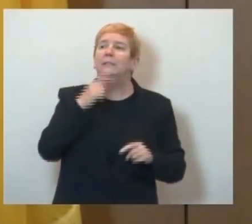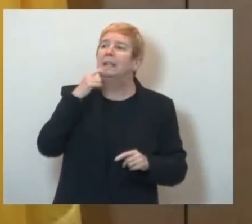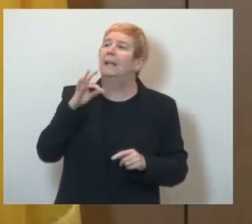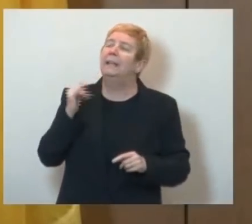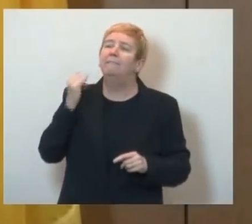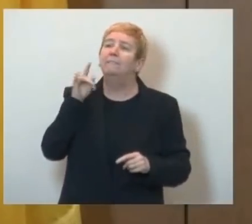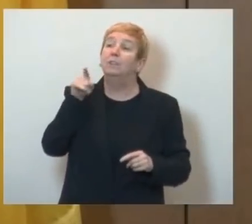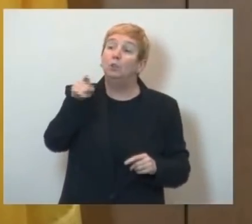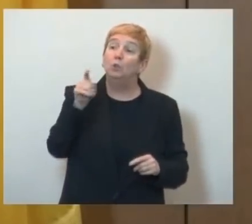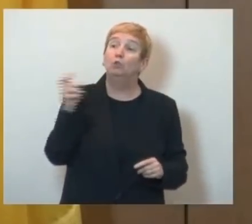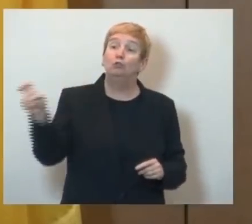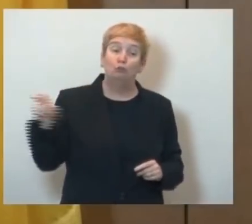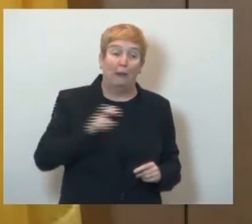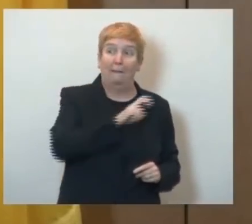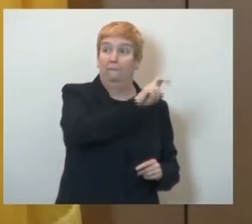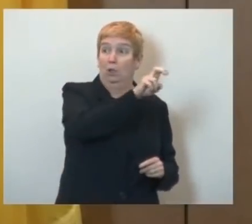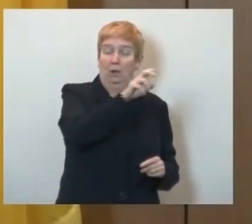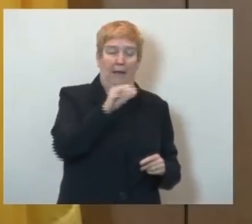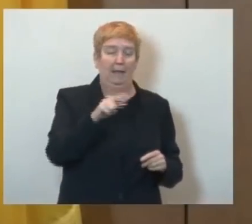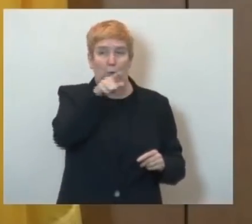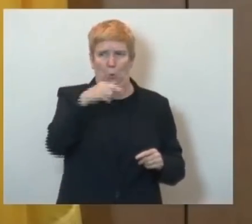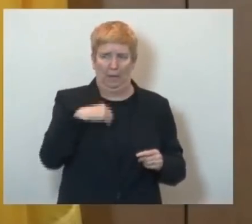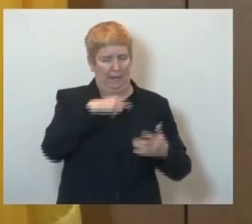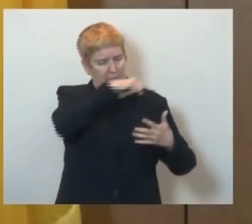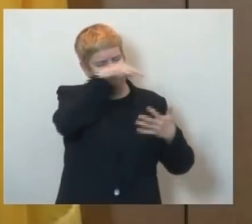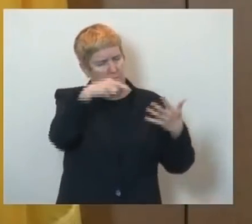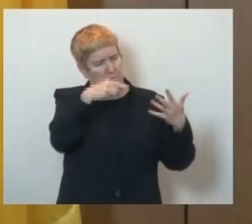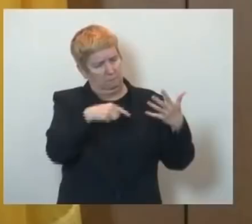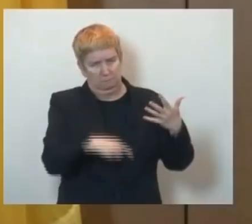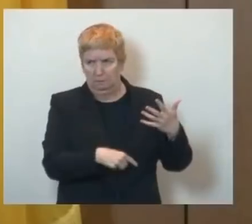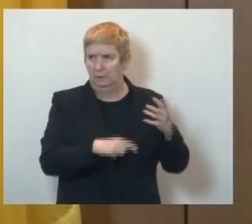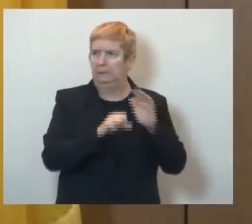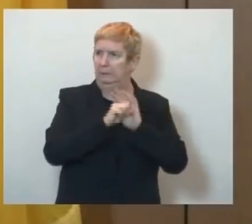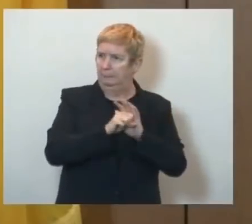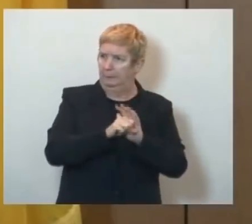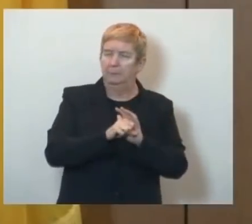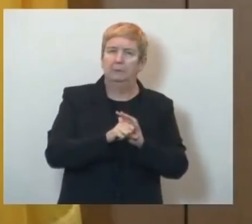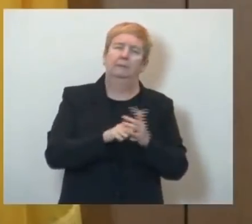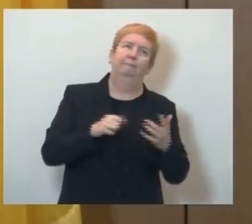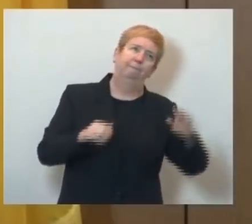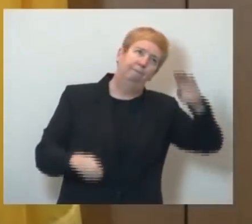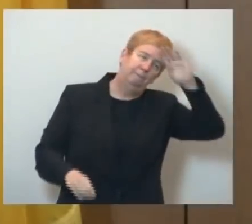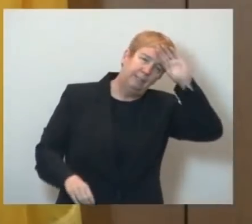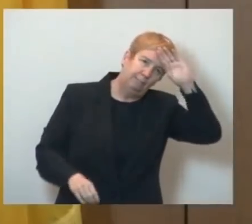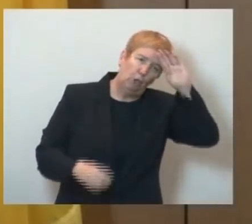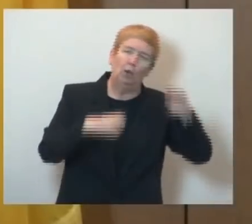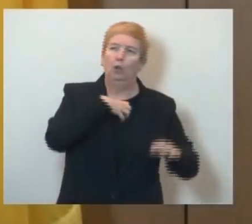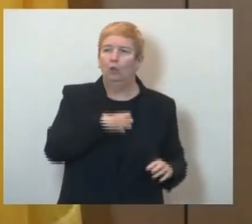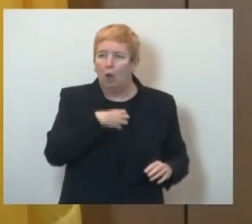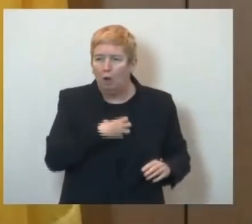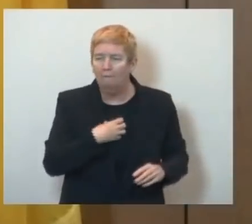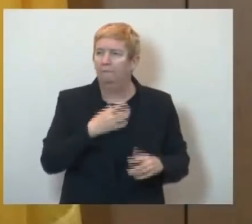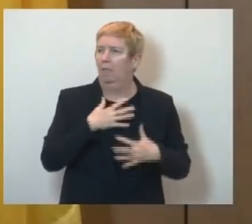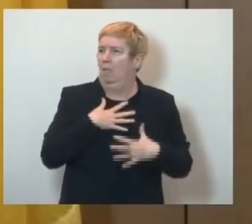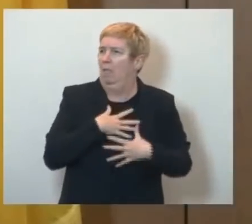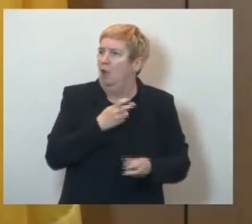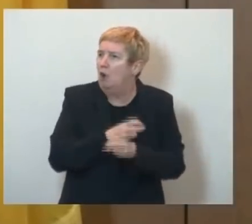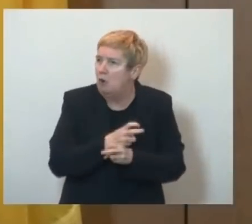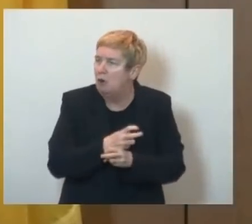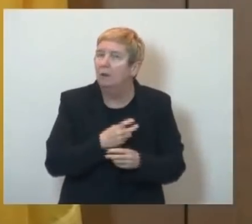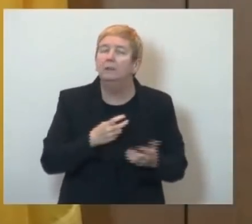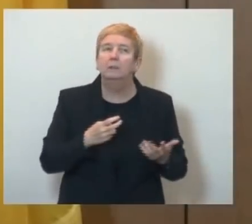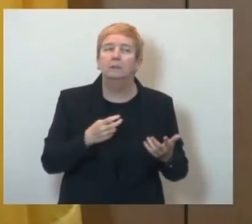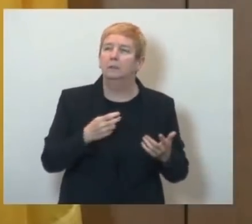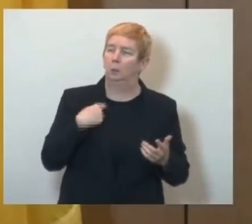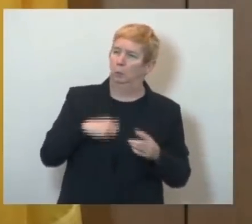traveler, we said if you have any of the core symptoms early on, fever, cough, shortness of breath,